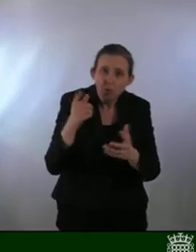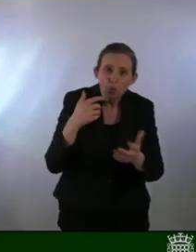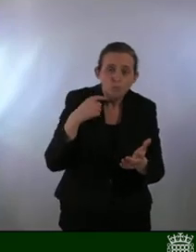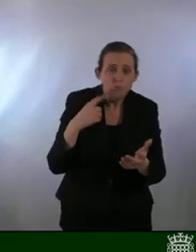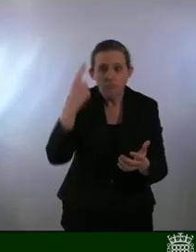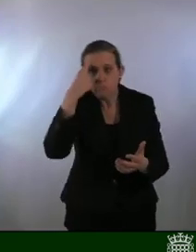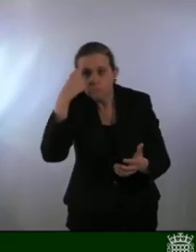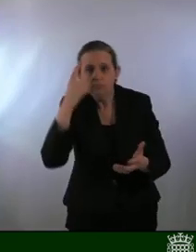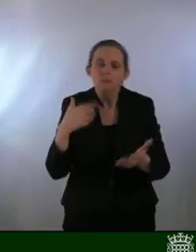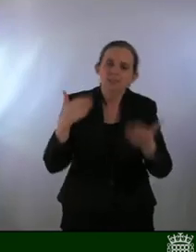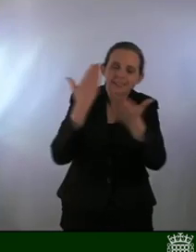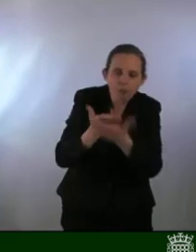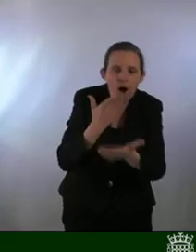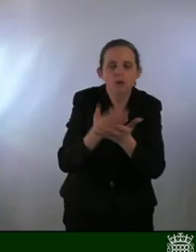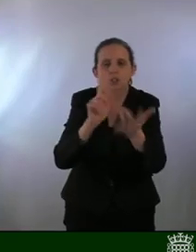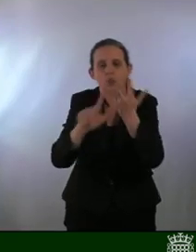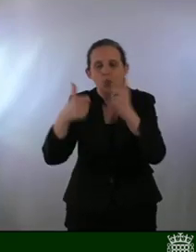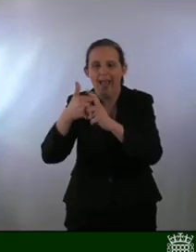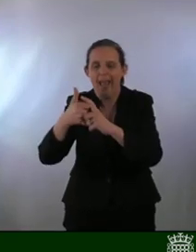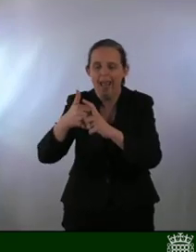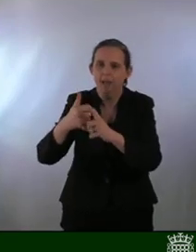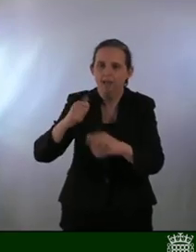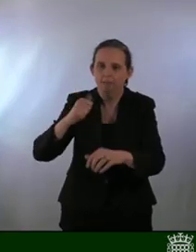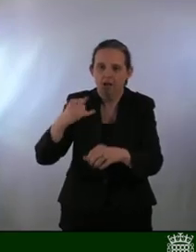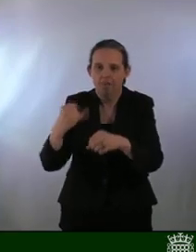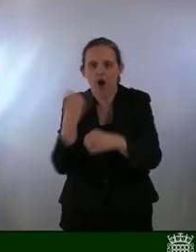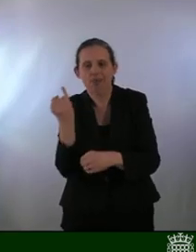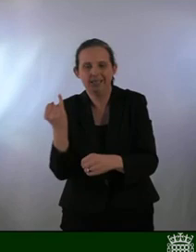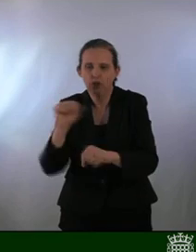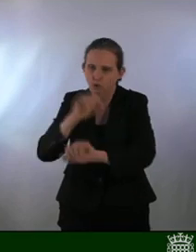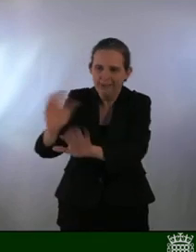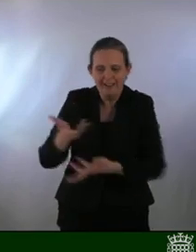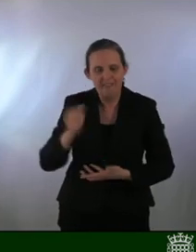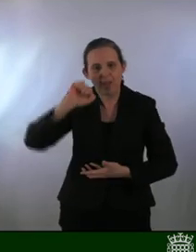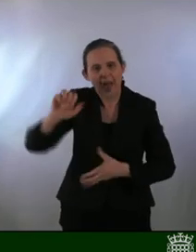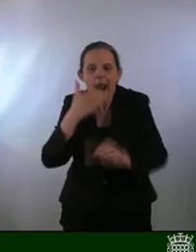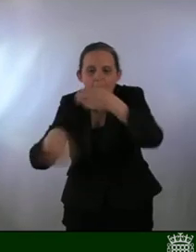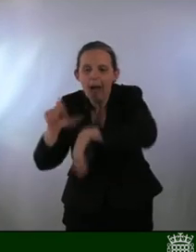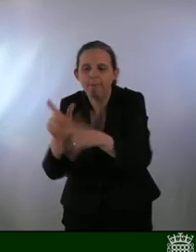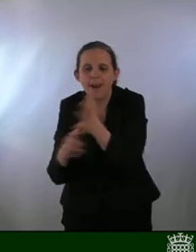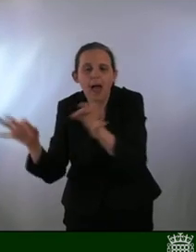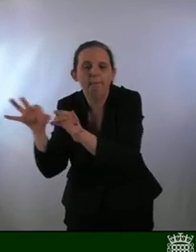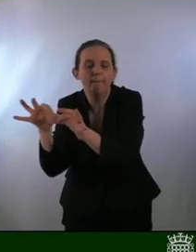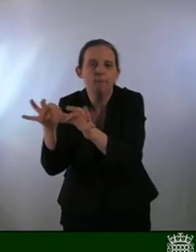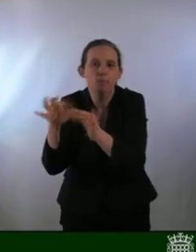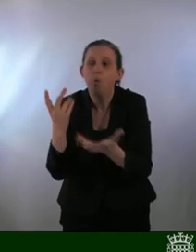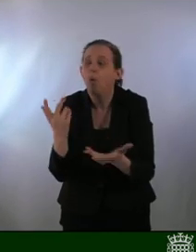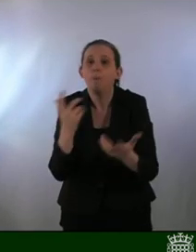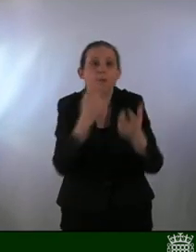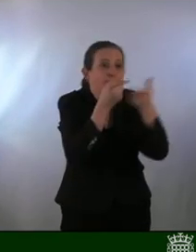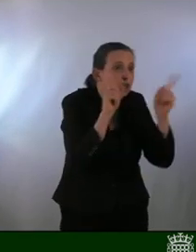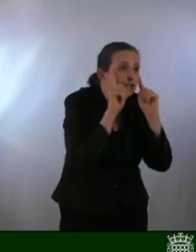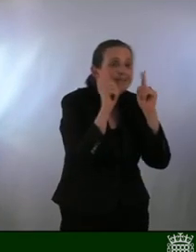that UK-based pharmaceutical companies hand us their labs? Can we use the testing labs in higher education institutions